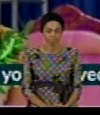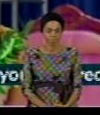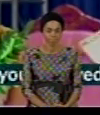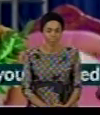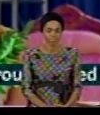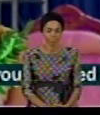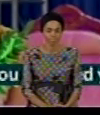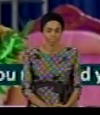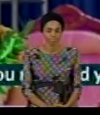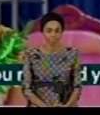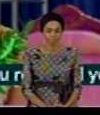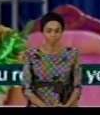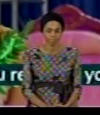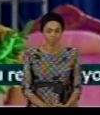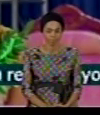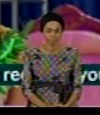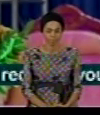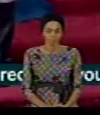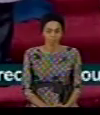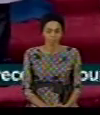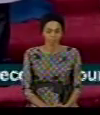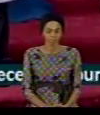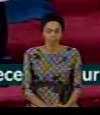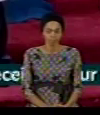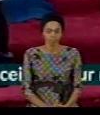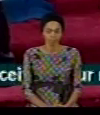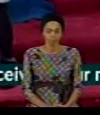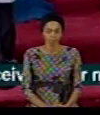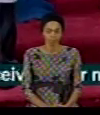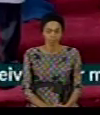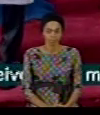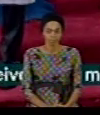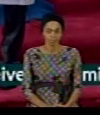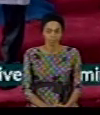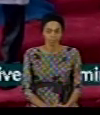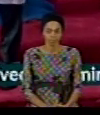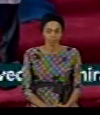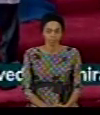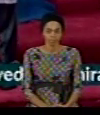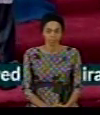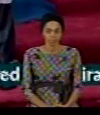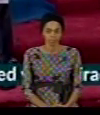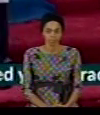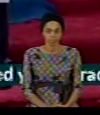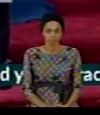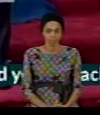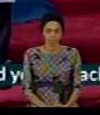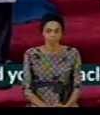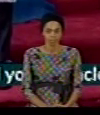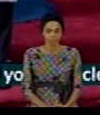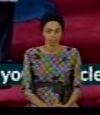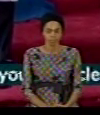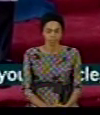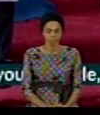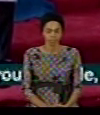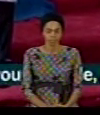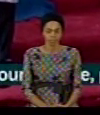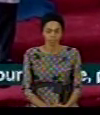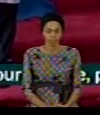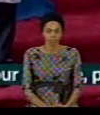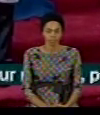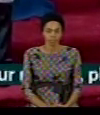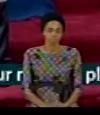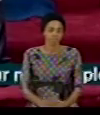We want interpreter, please. Okay. Quickly. Come up. You can. All right, go ahead. Our sister's name is Adi Sute.